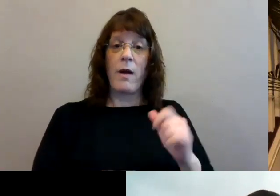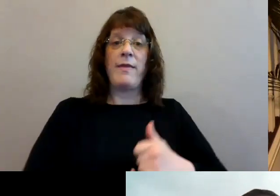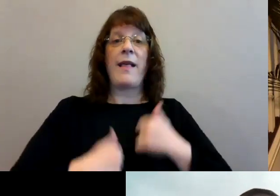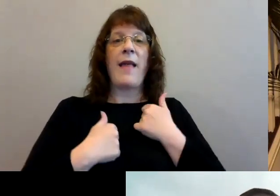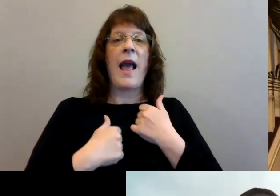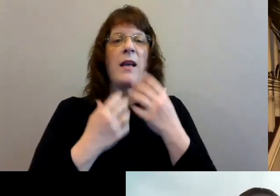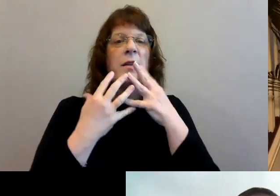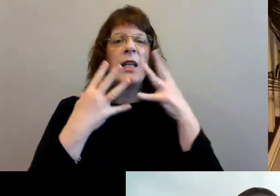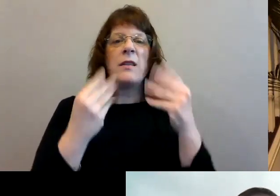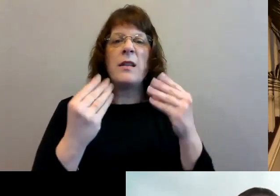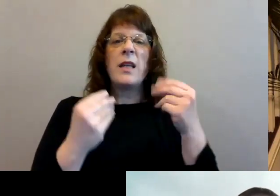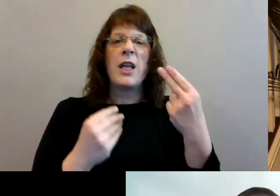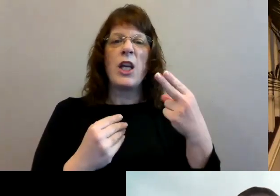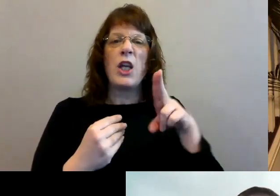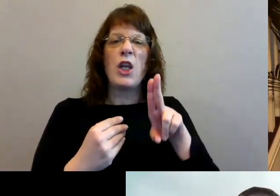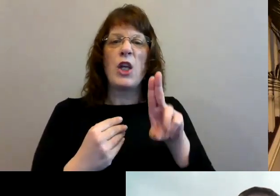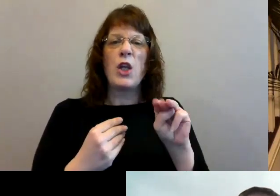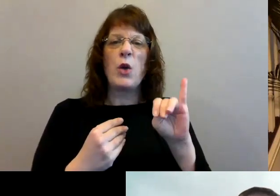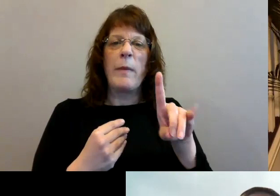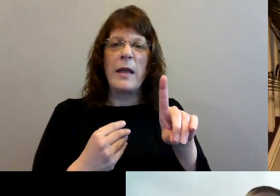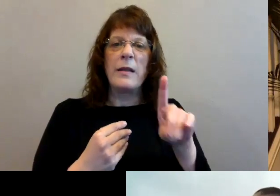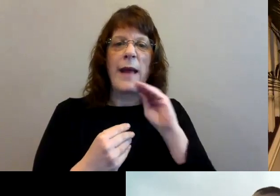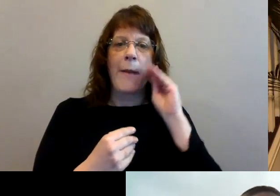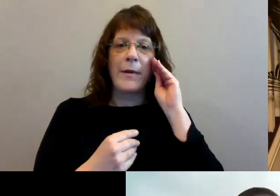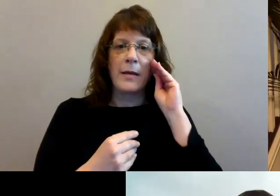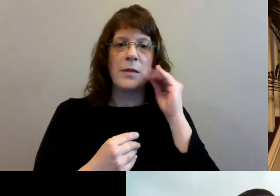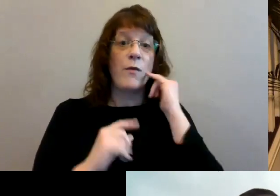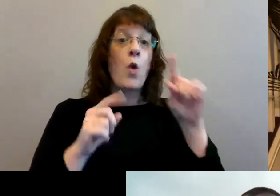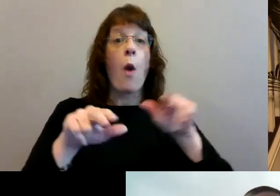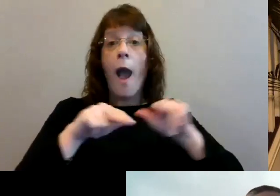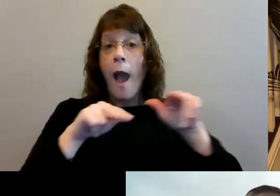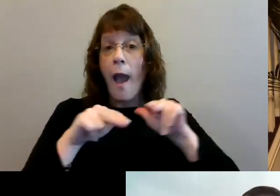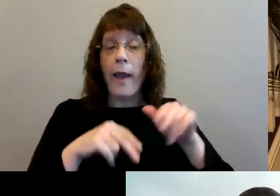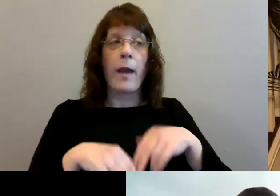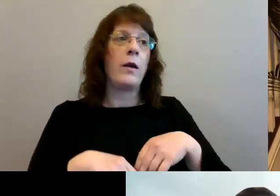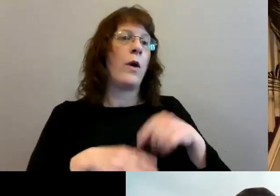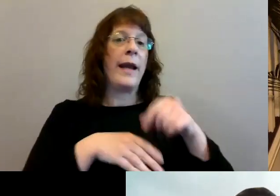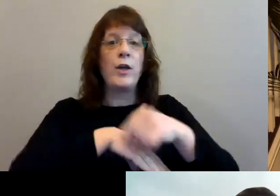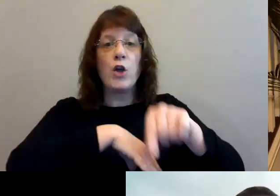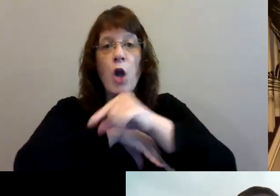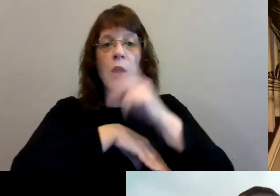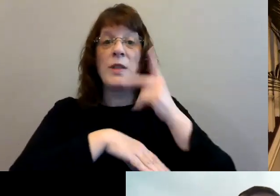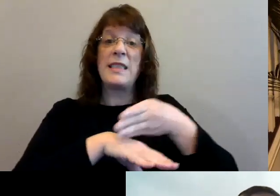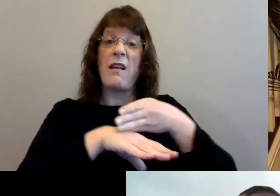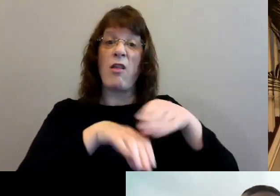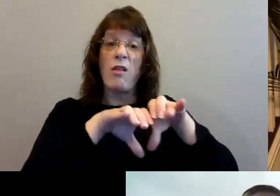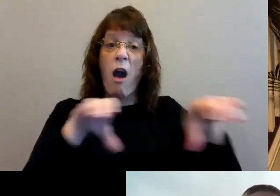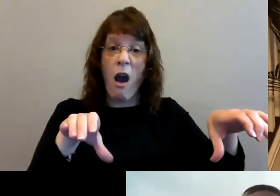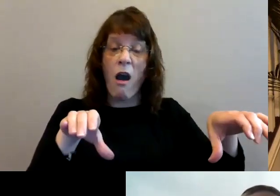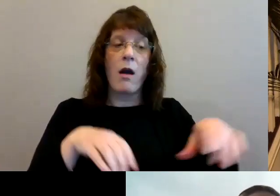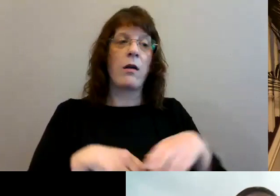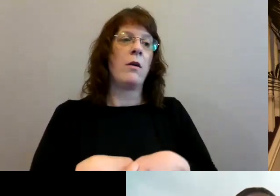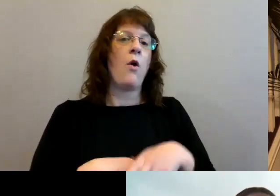habitats. And so if you go for a hike or you're in the garden and you see logs or even pieces